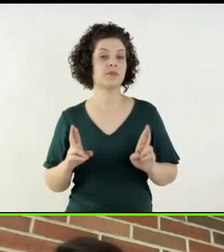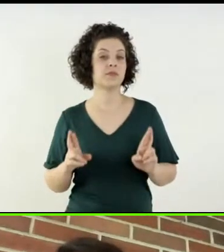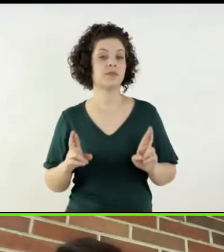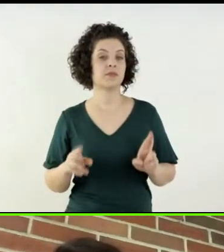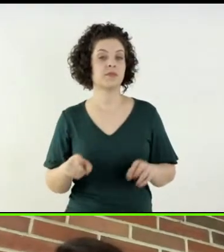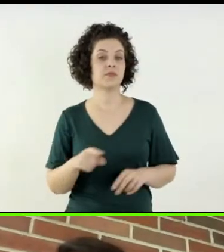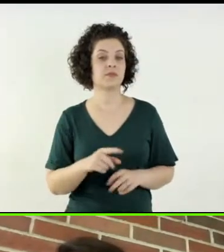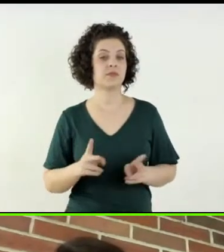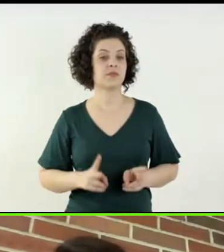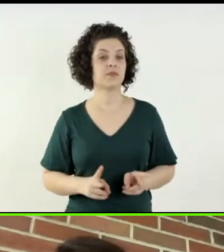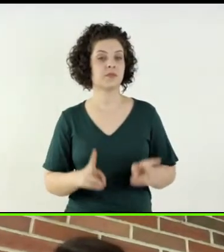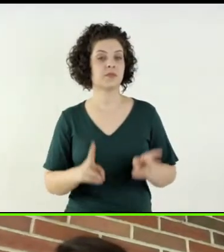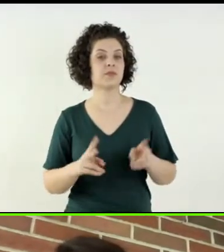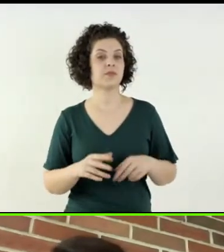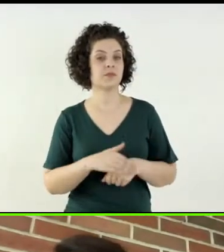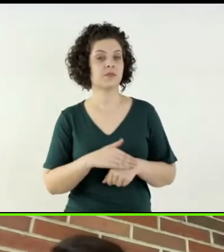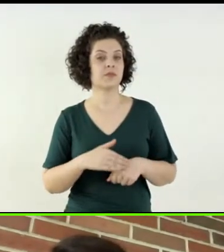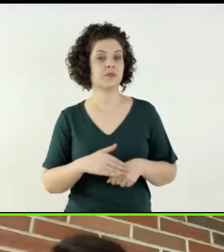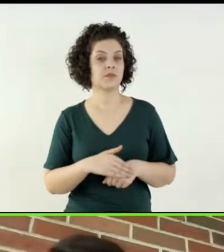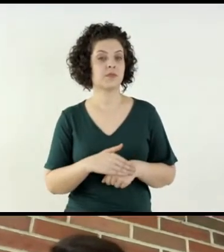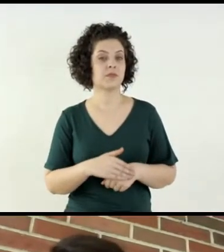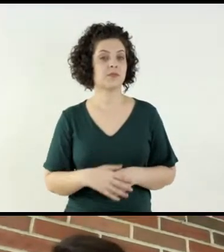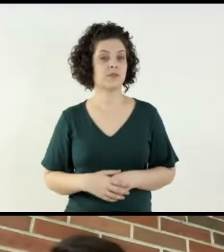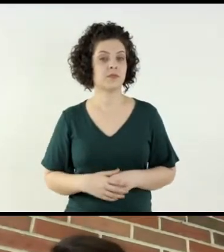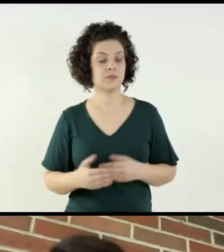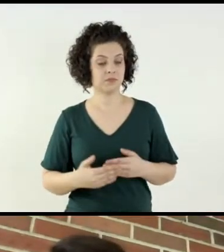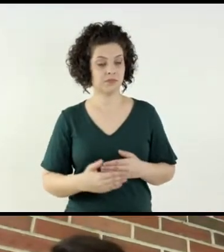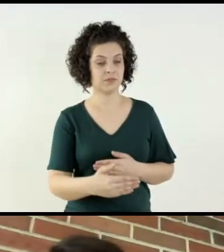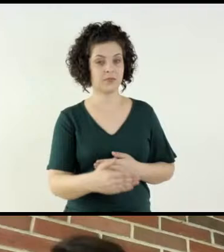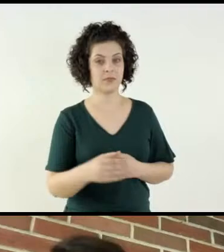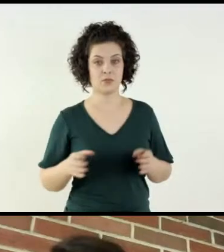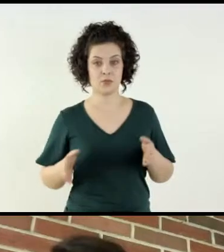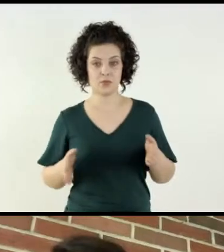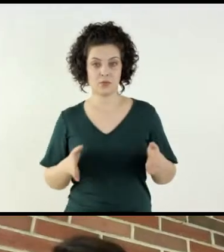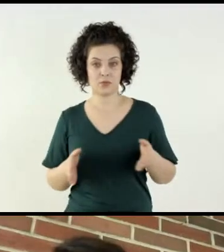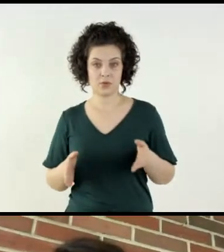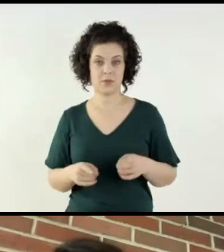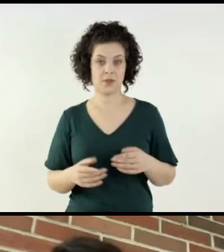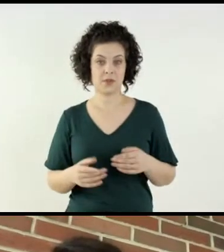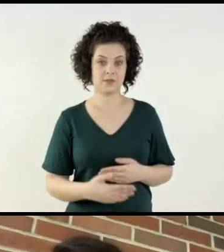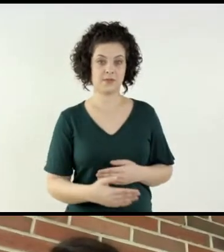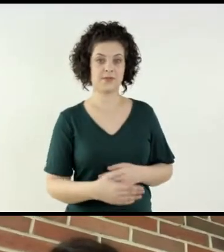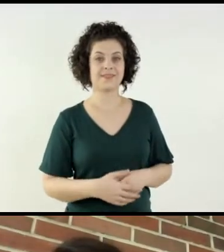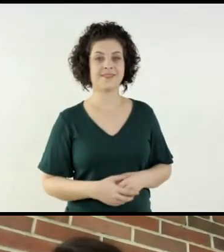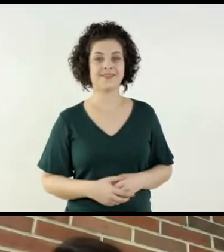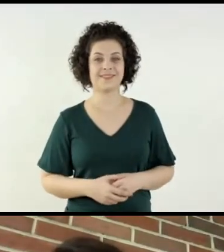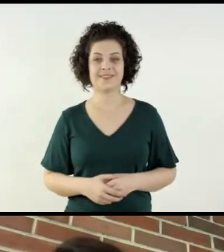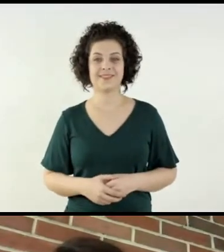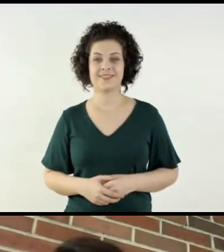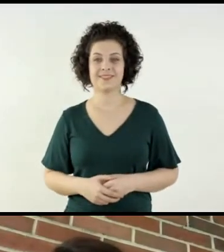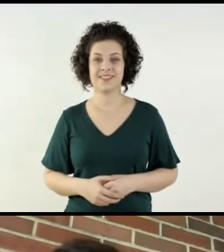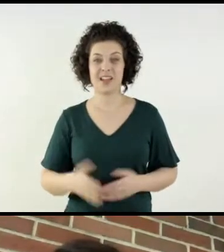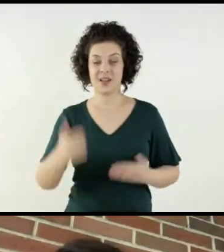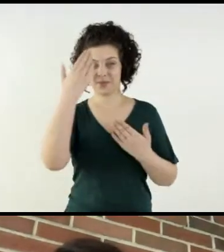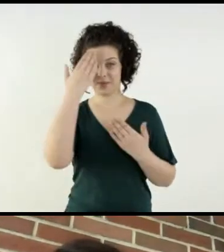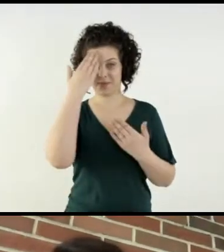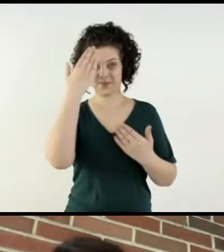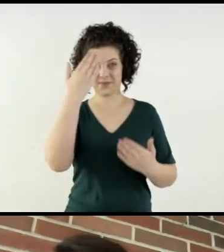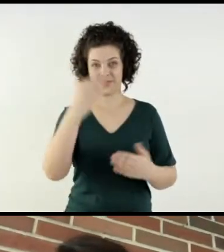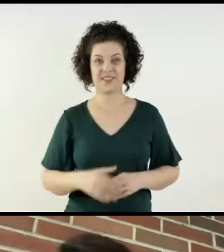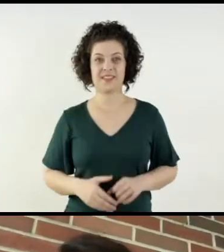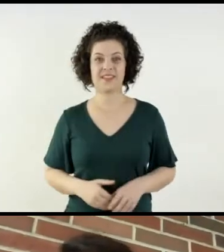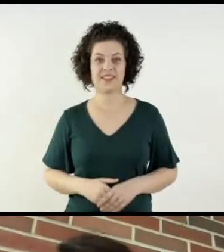beyond this contagious world. I look very much forward to it, Carmen. Thank you everyone for joining us